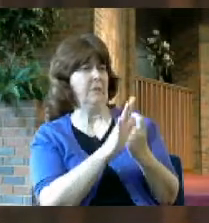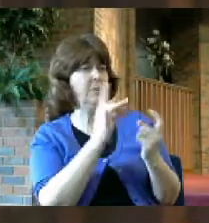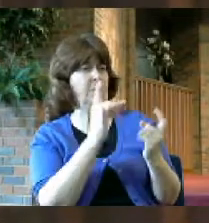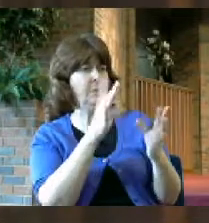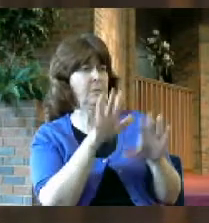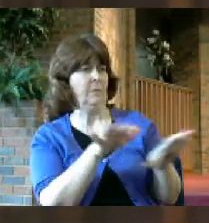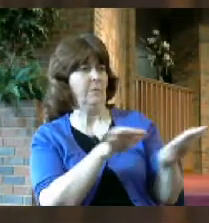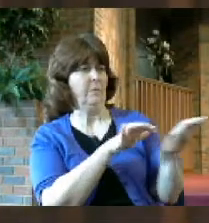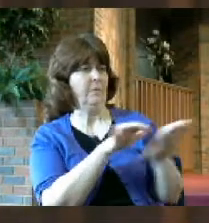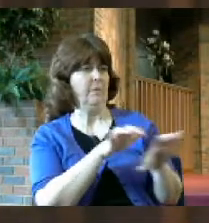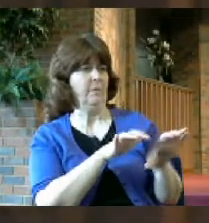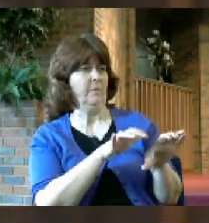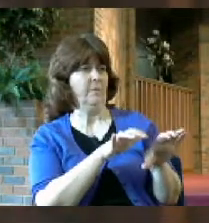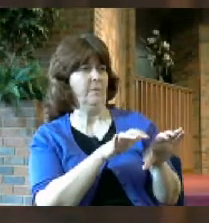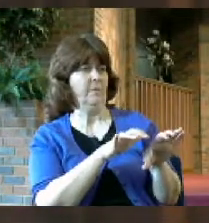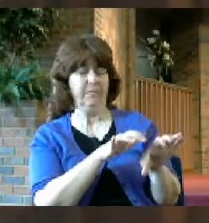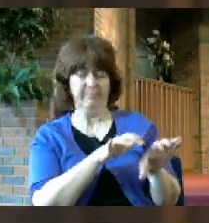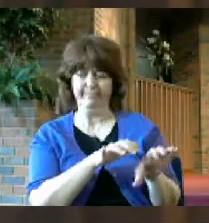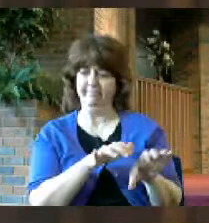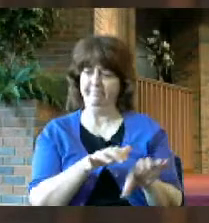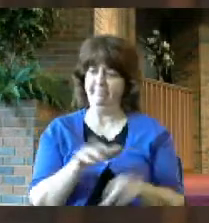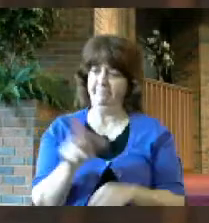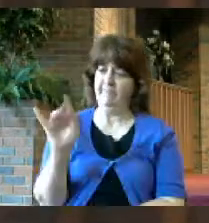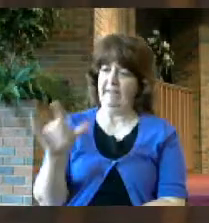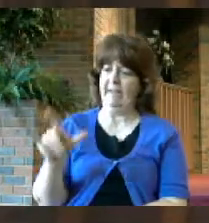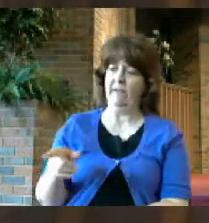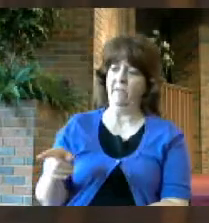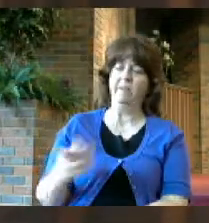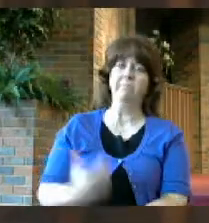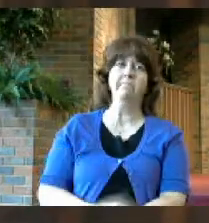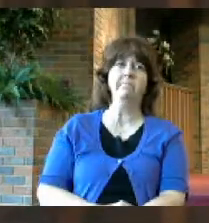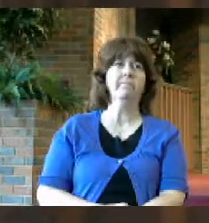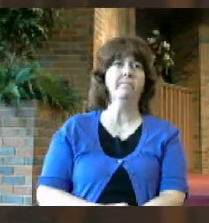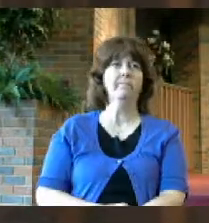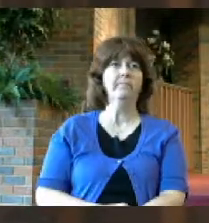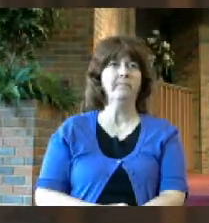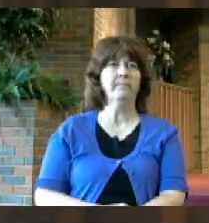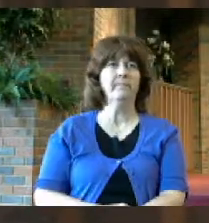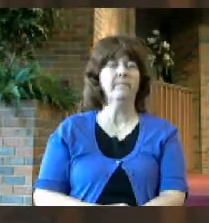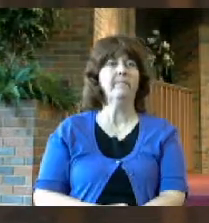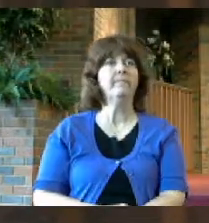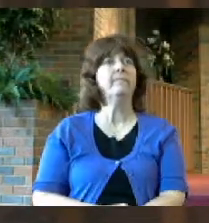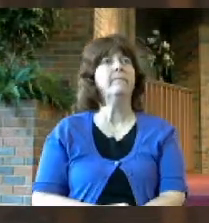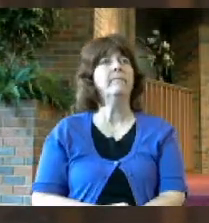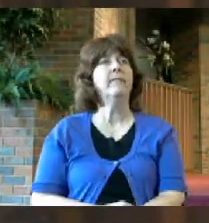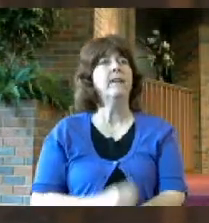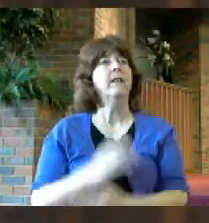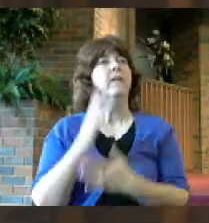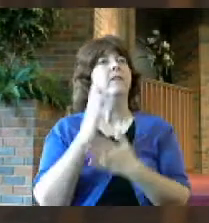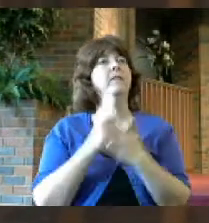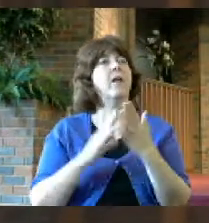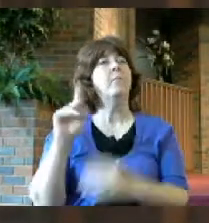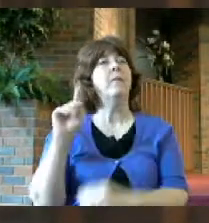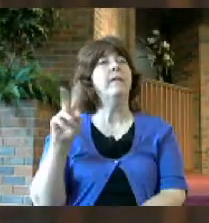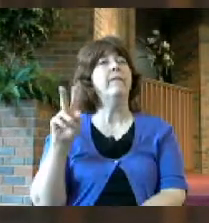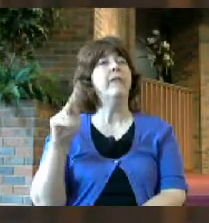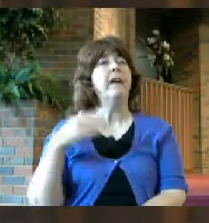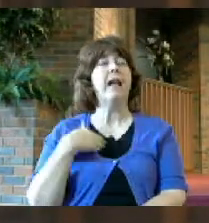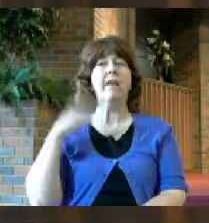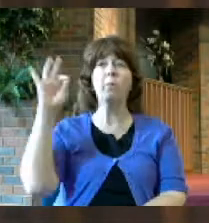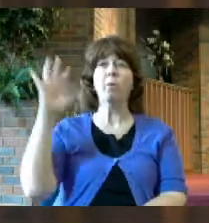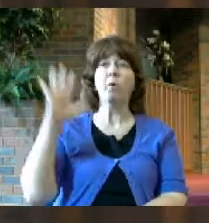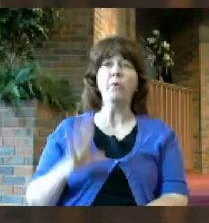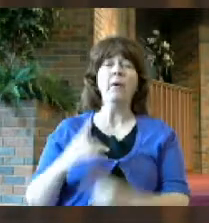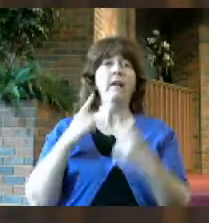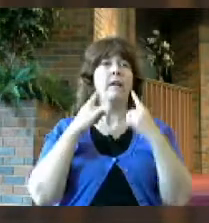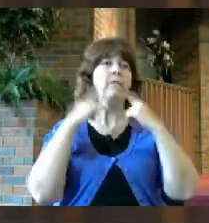There are some rather powerful and popular preachers on television today who are well known for their messages